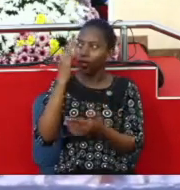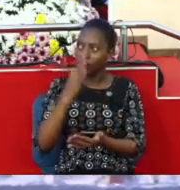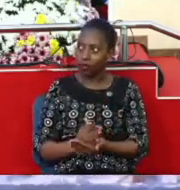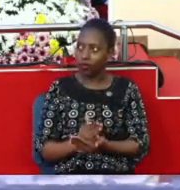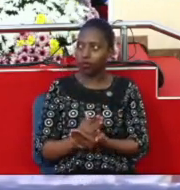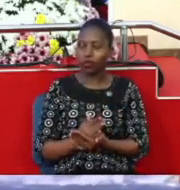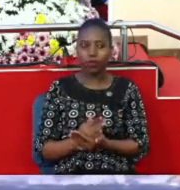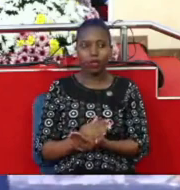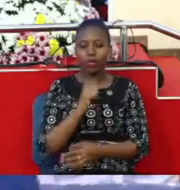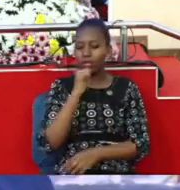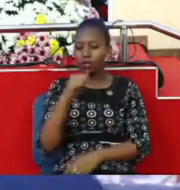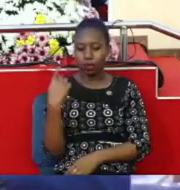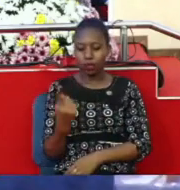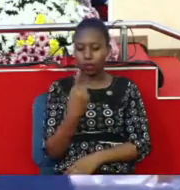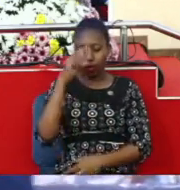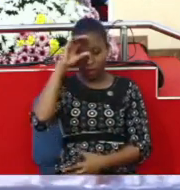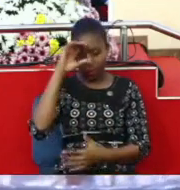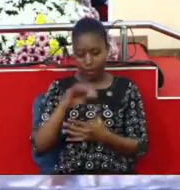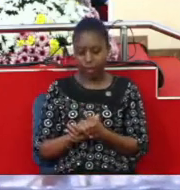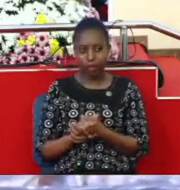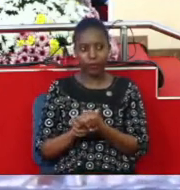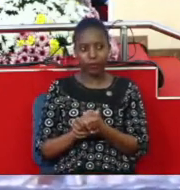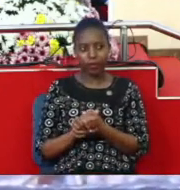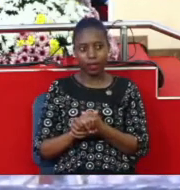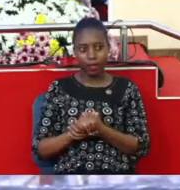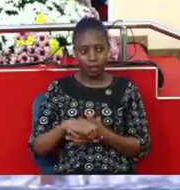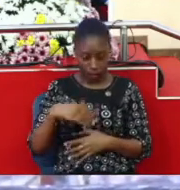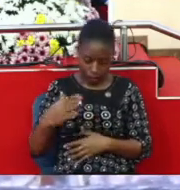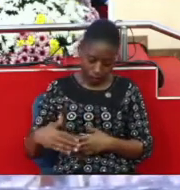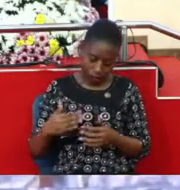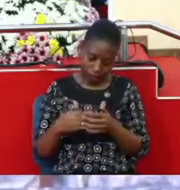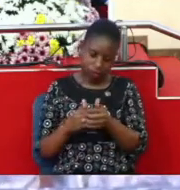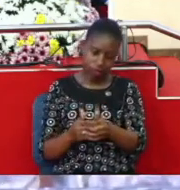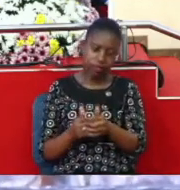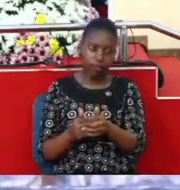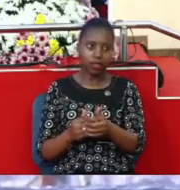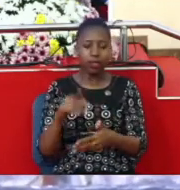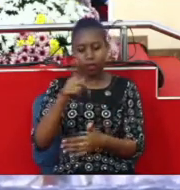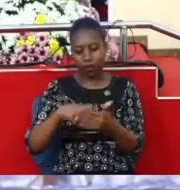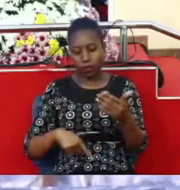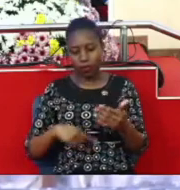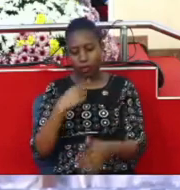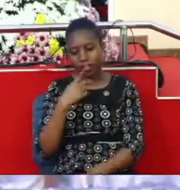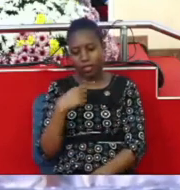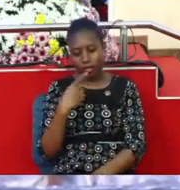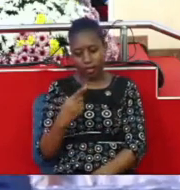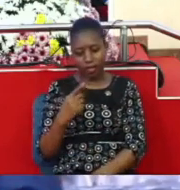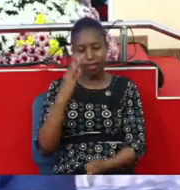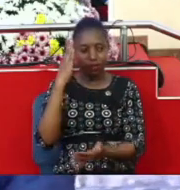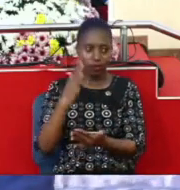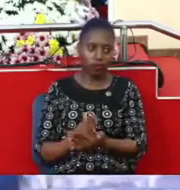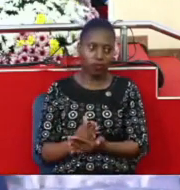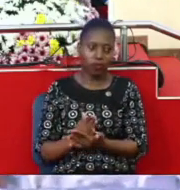Only believing, si kuamini tu, it's being persuaded ni kuhimishwa. That what is said is true. Kwamba unaoabudu now ni that